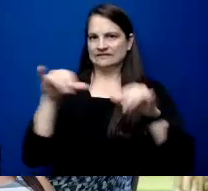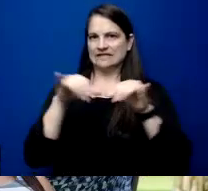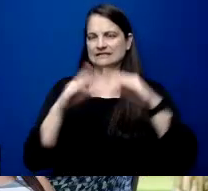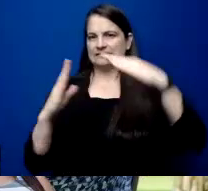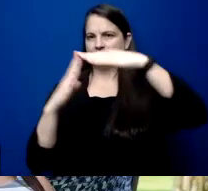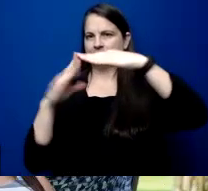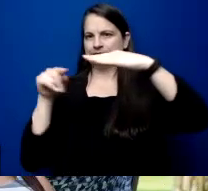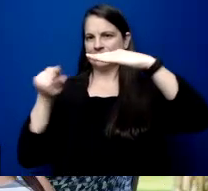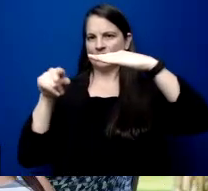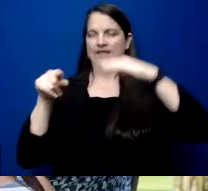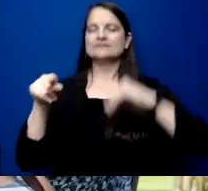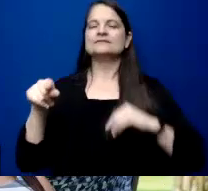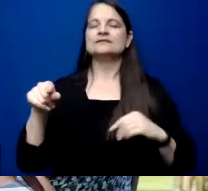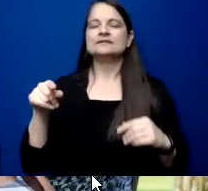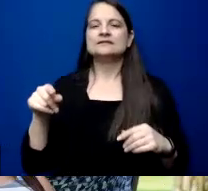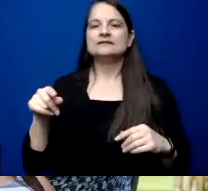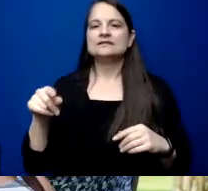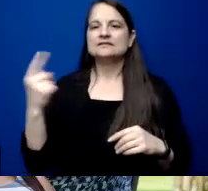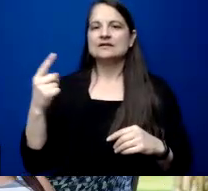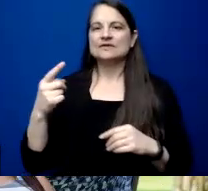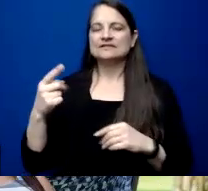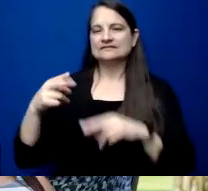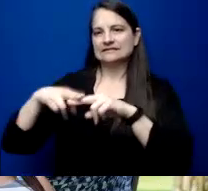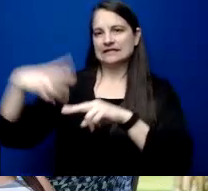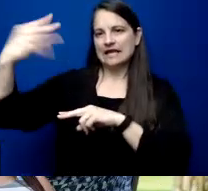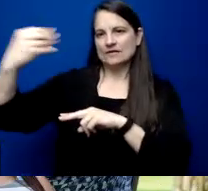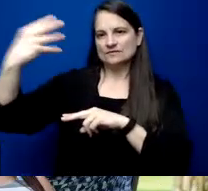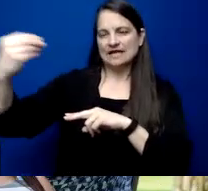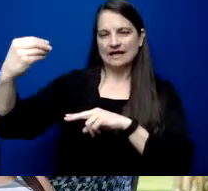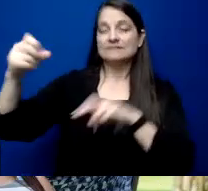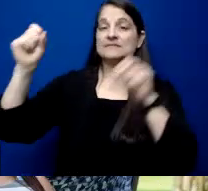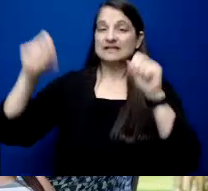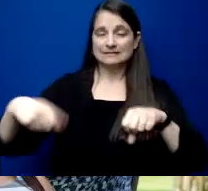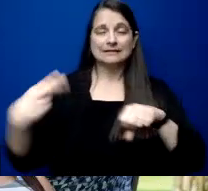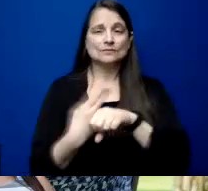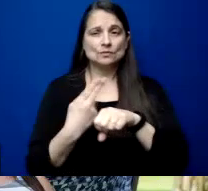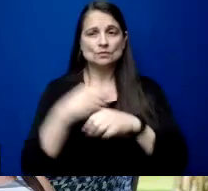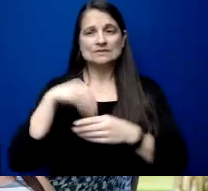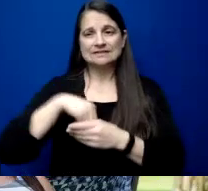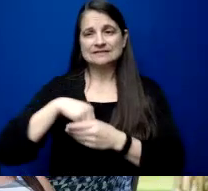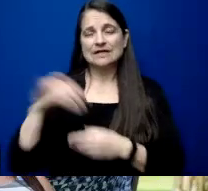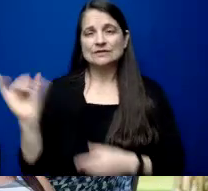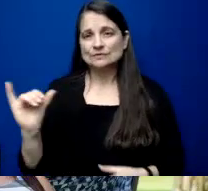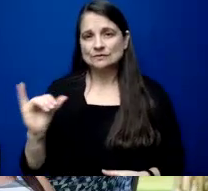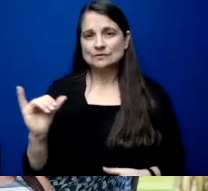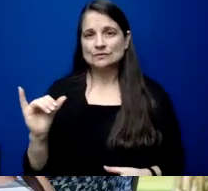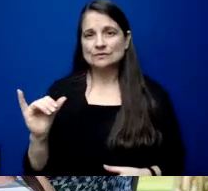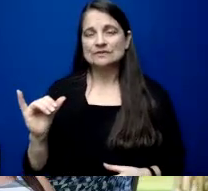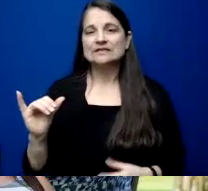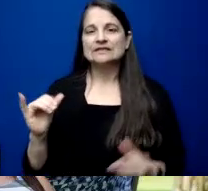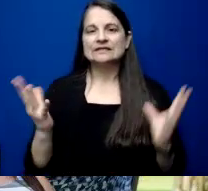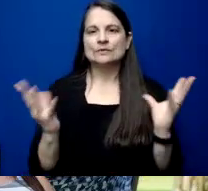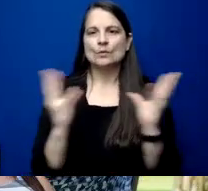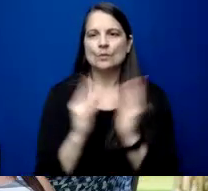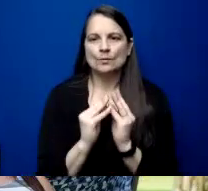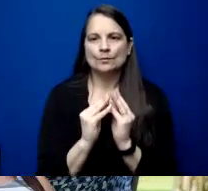right-hand corner is shown with someone sitting in it outside, but can be used inside as well. It folds up and down similar to a